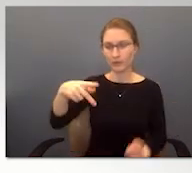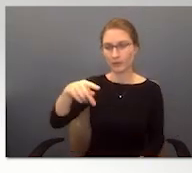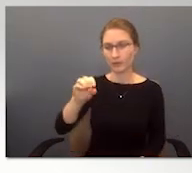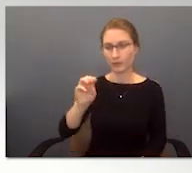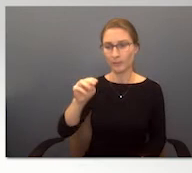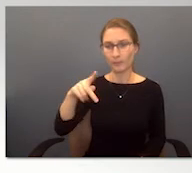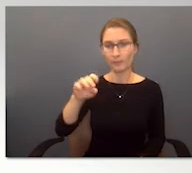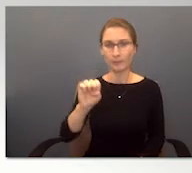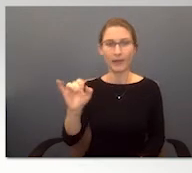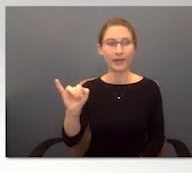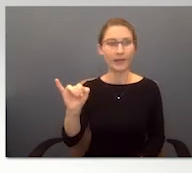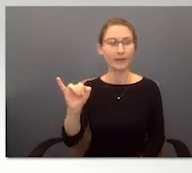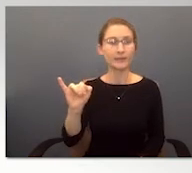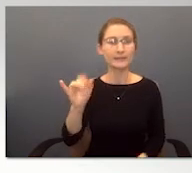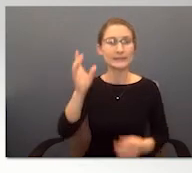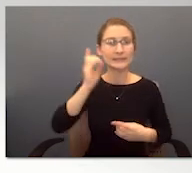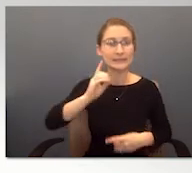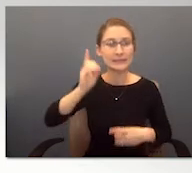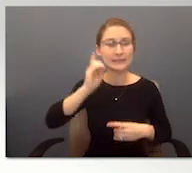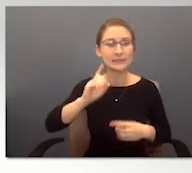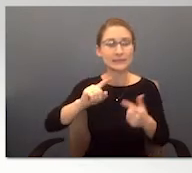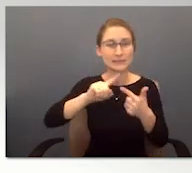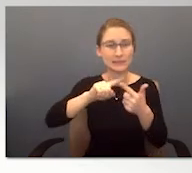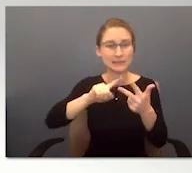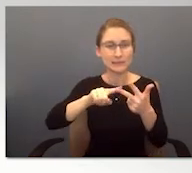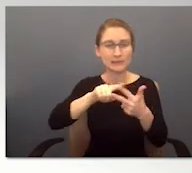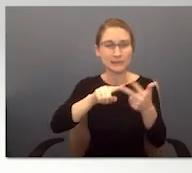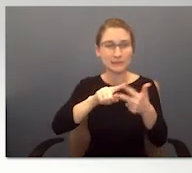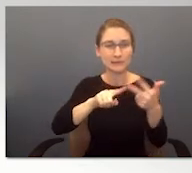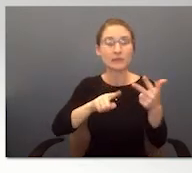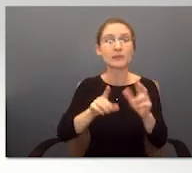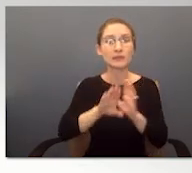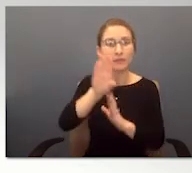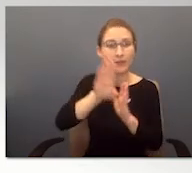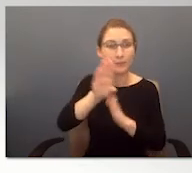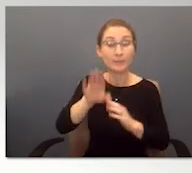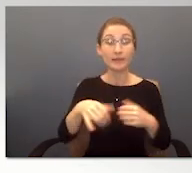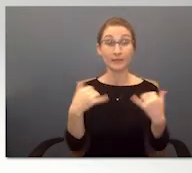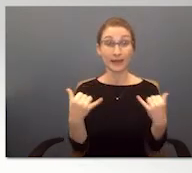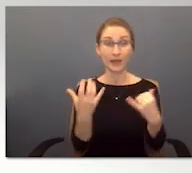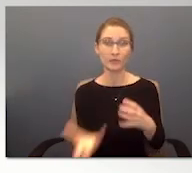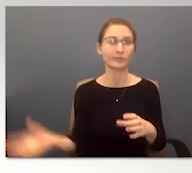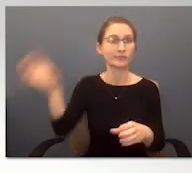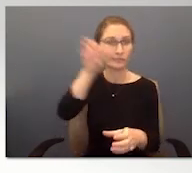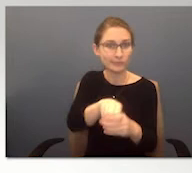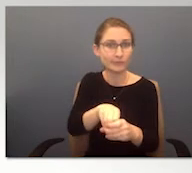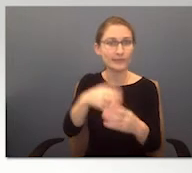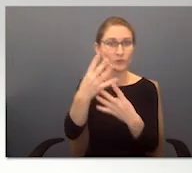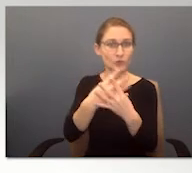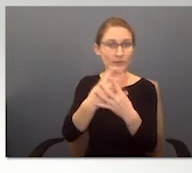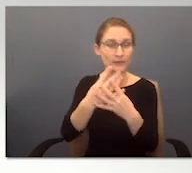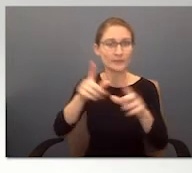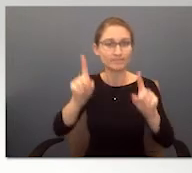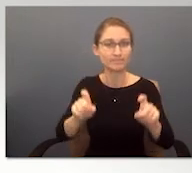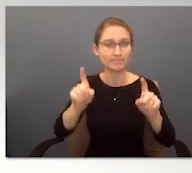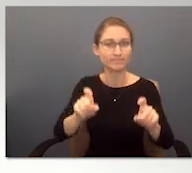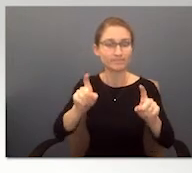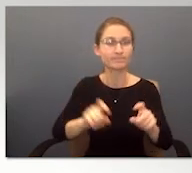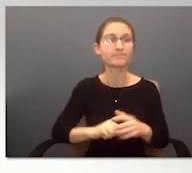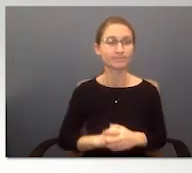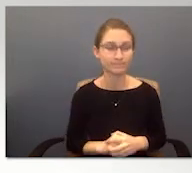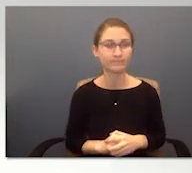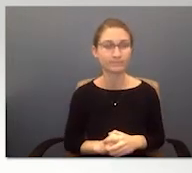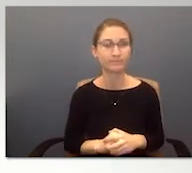1, and spinal muscular atrophy. We've since implemented all 3 of those in 2020. Spinal